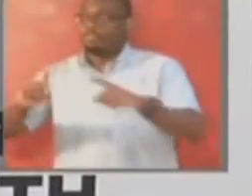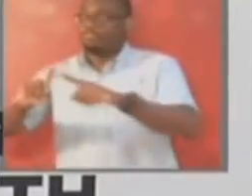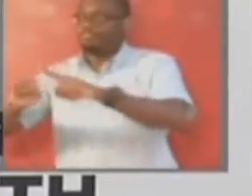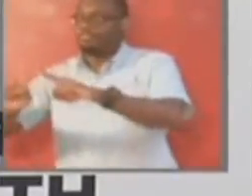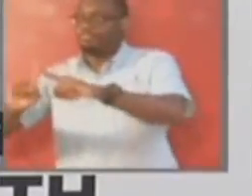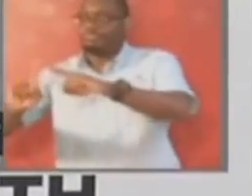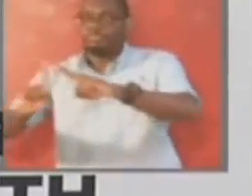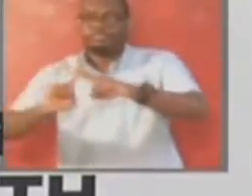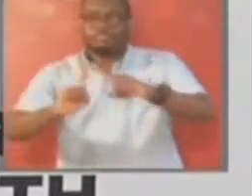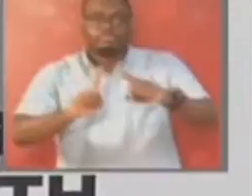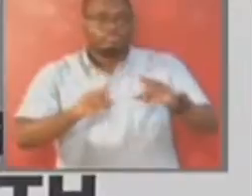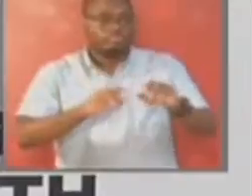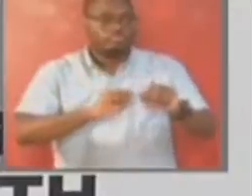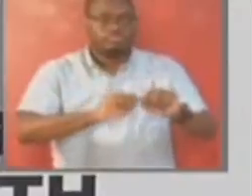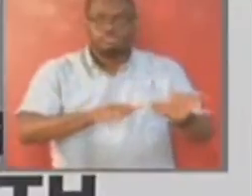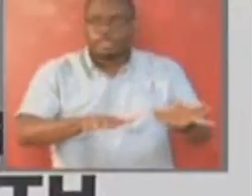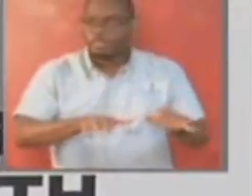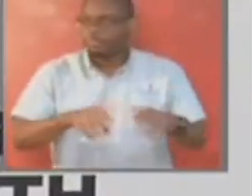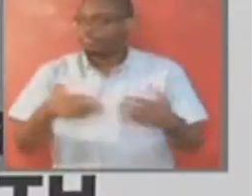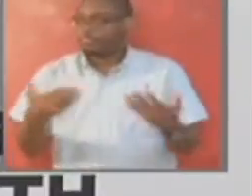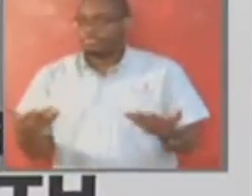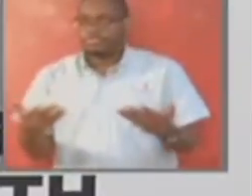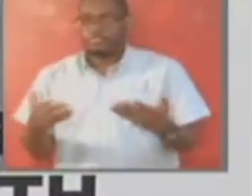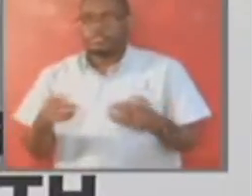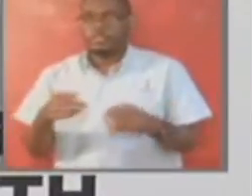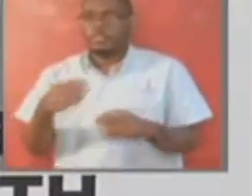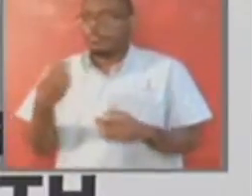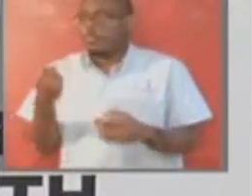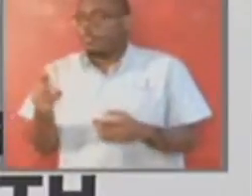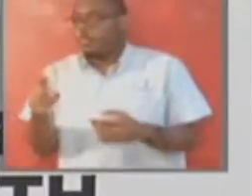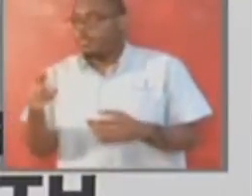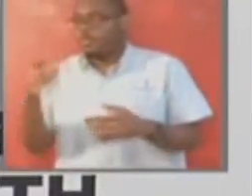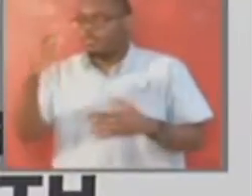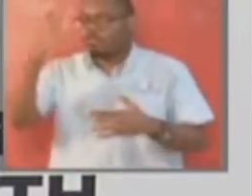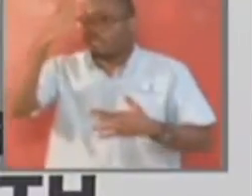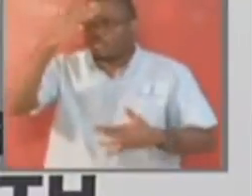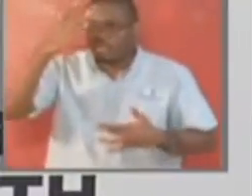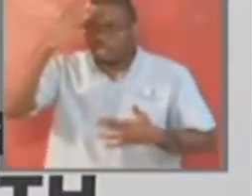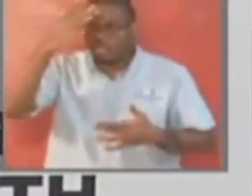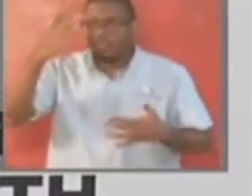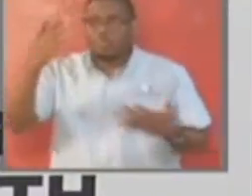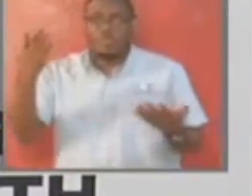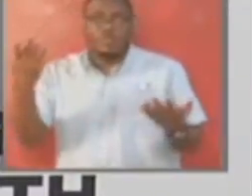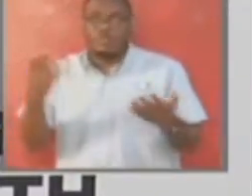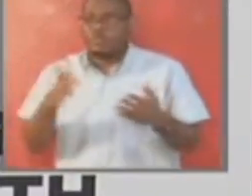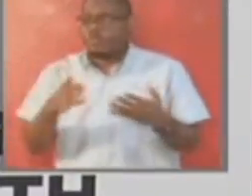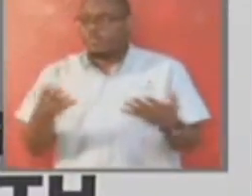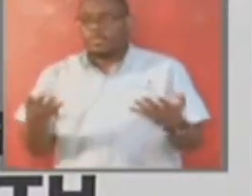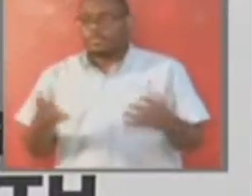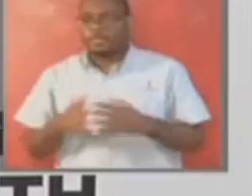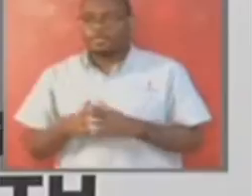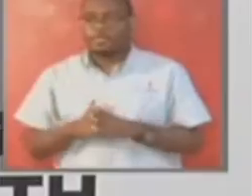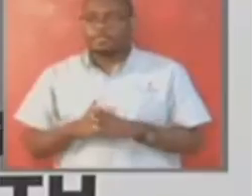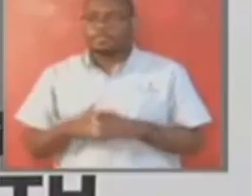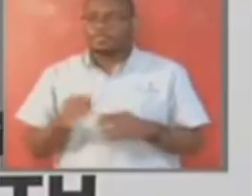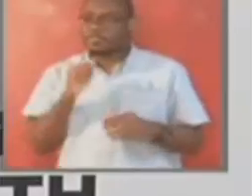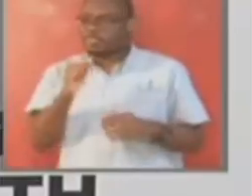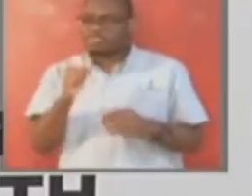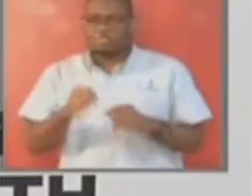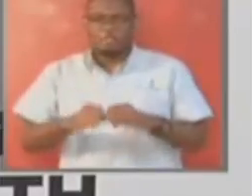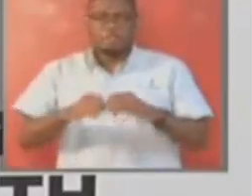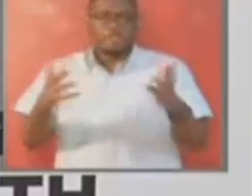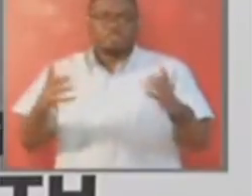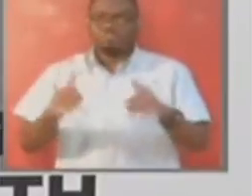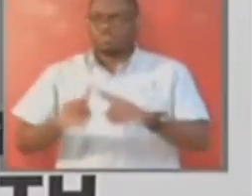or their infectivity or the clinical outcomes with different strains to any significant level. So they seem to be minor